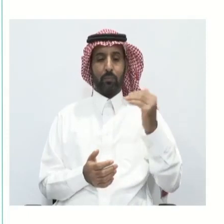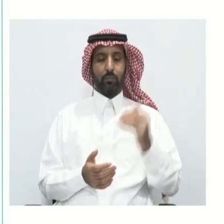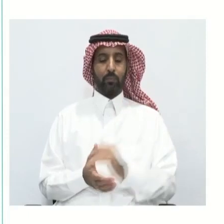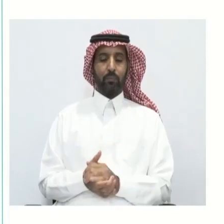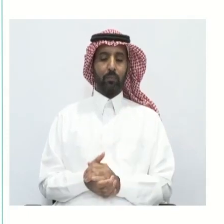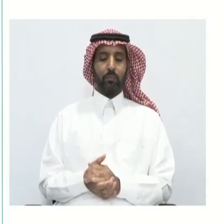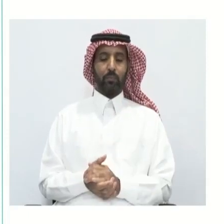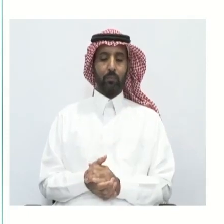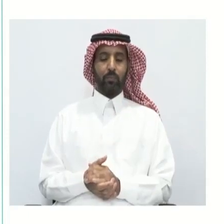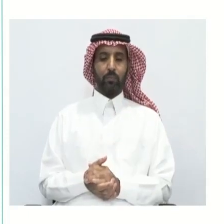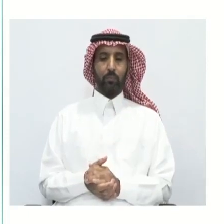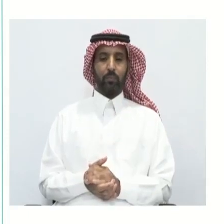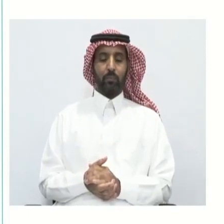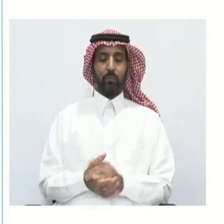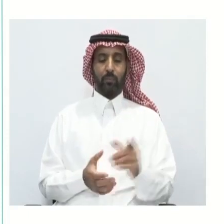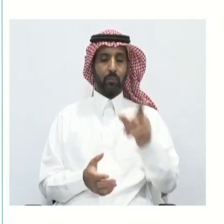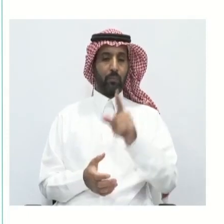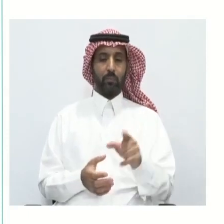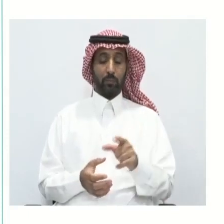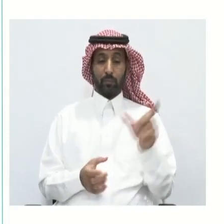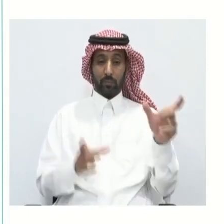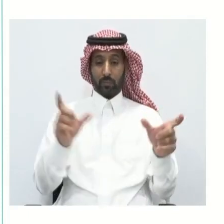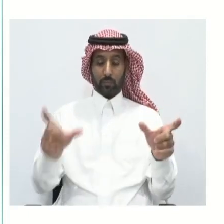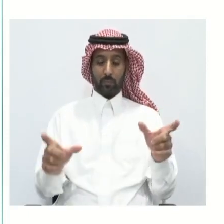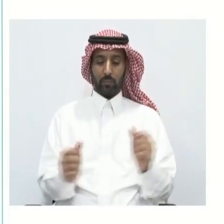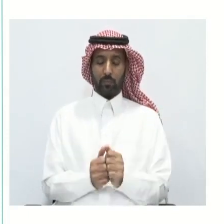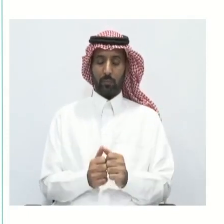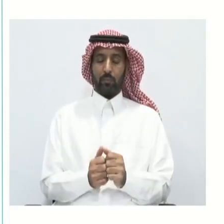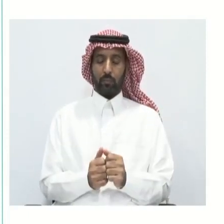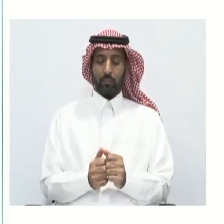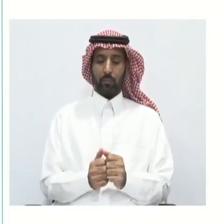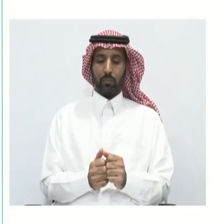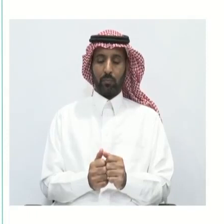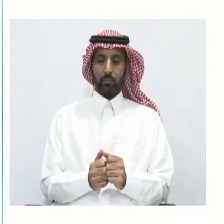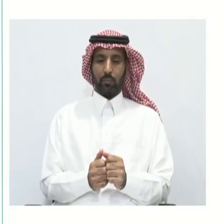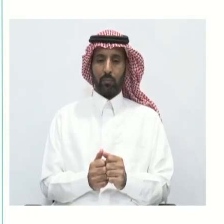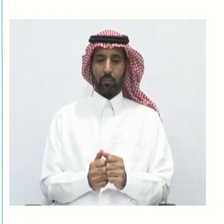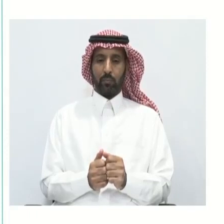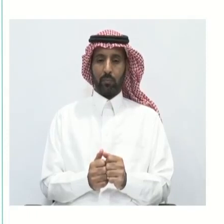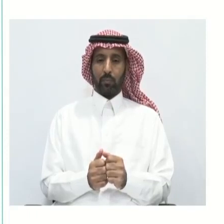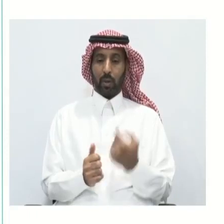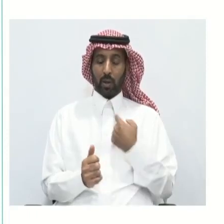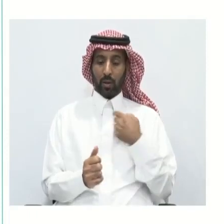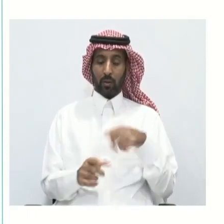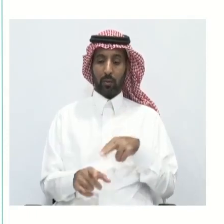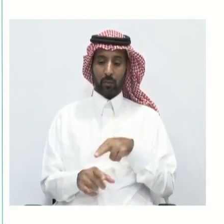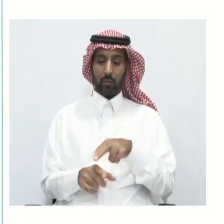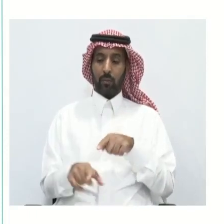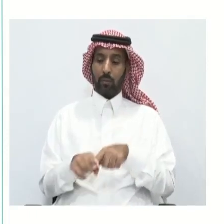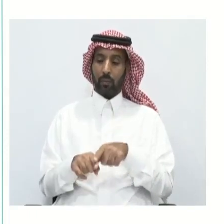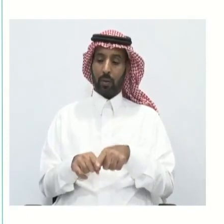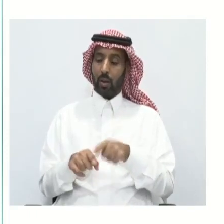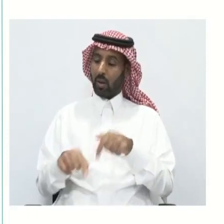of the affirmative and the question form here. My friends are waiting for me at the airport. This is happening